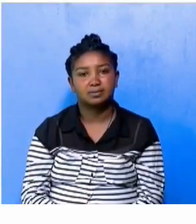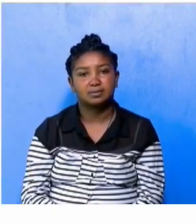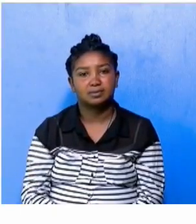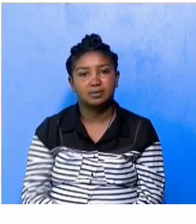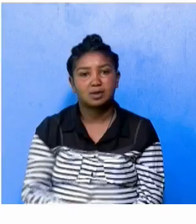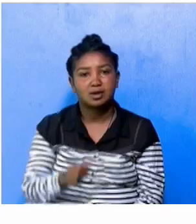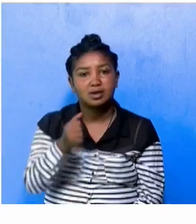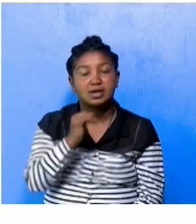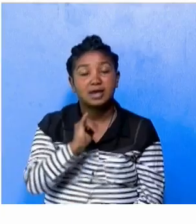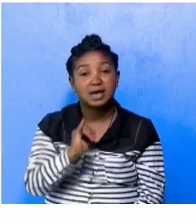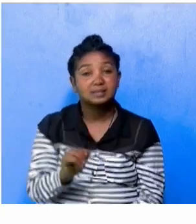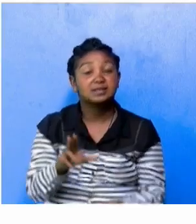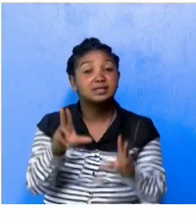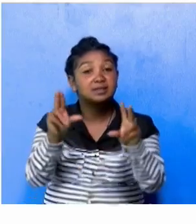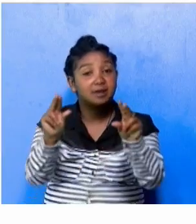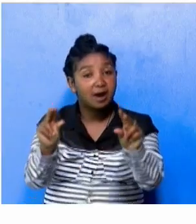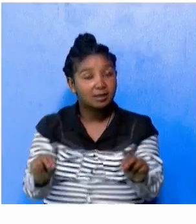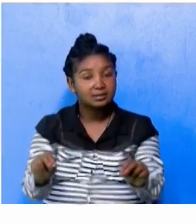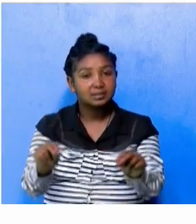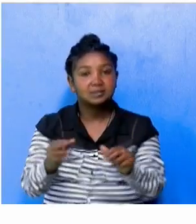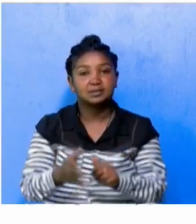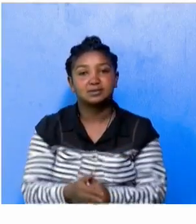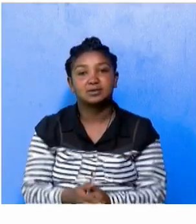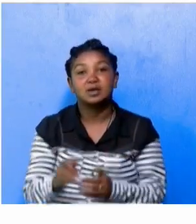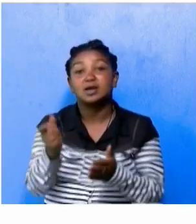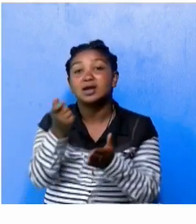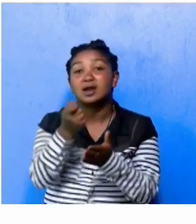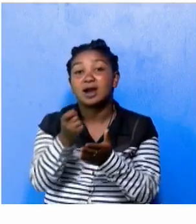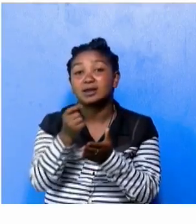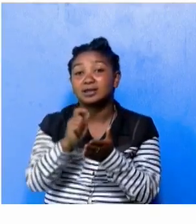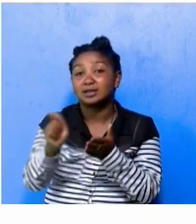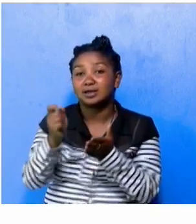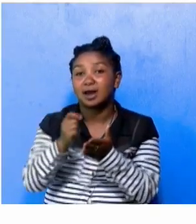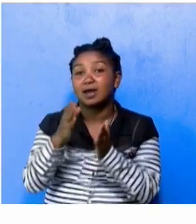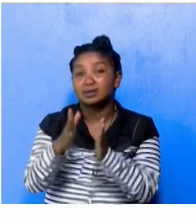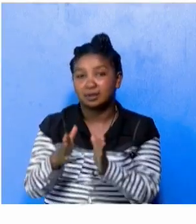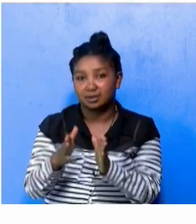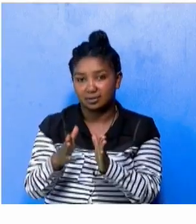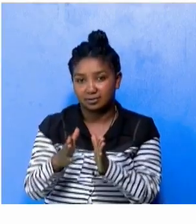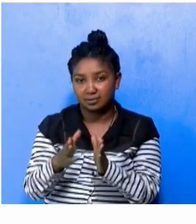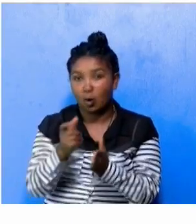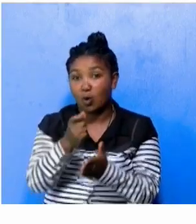He is not writing